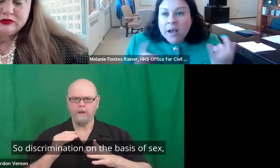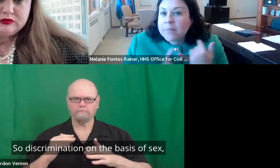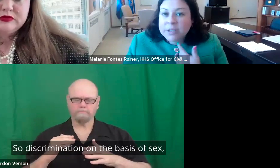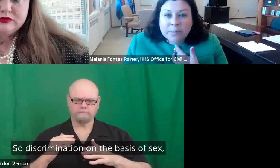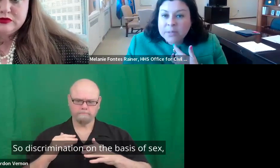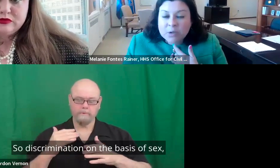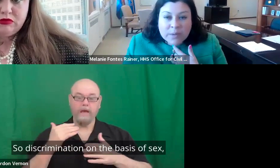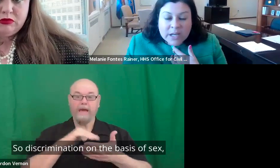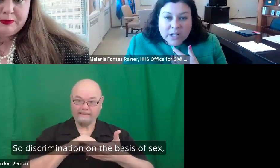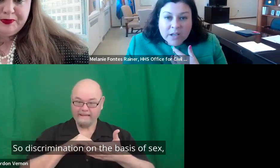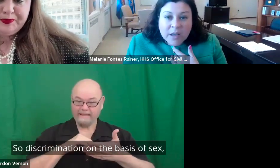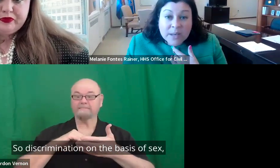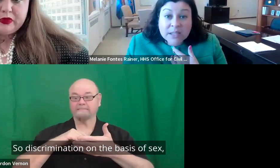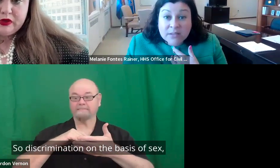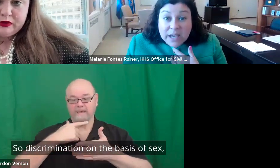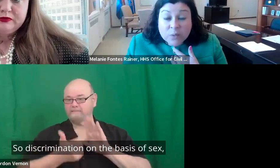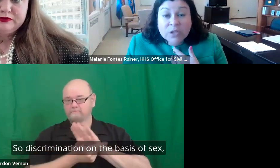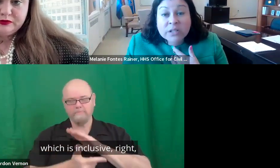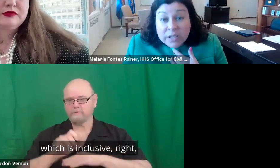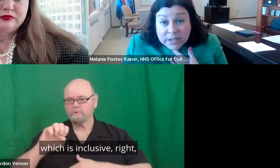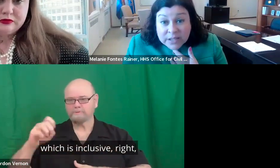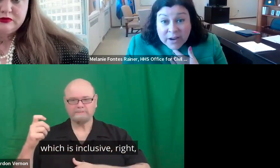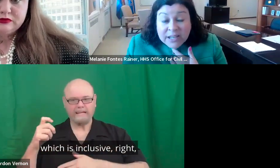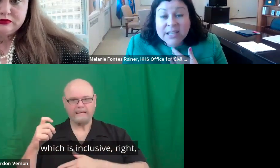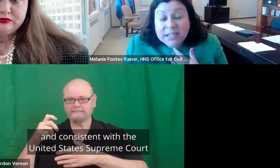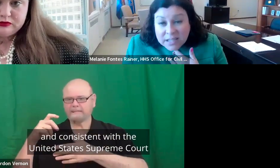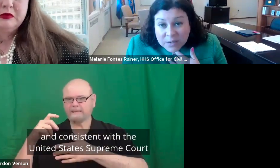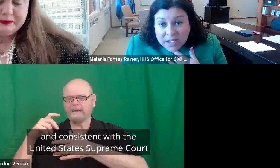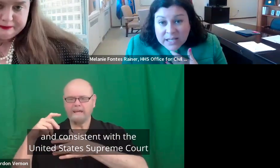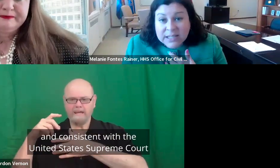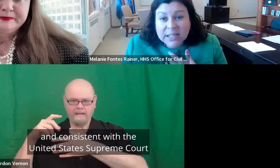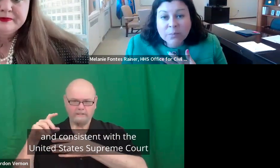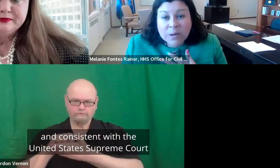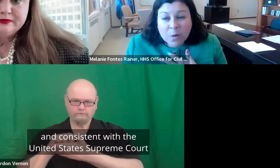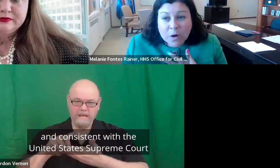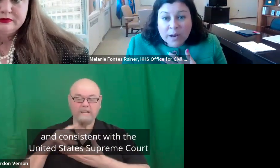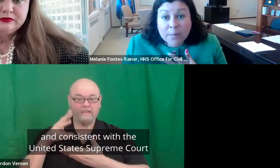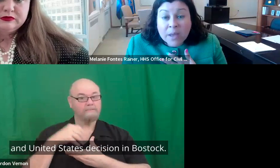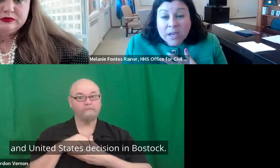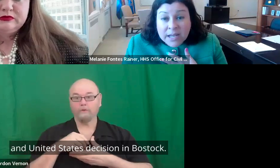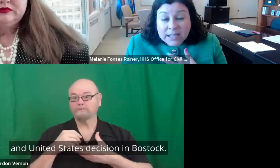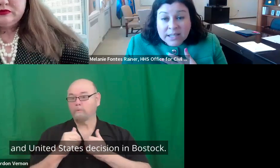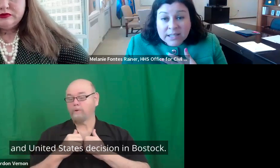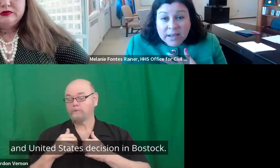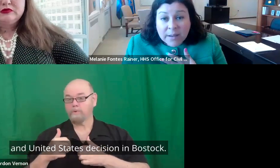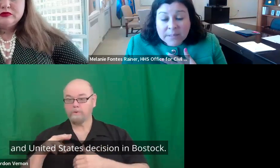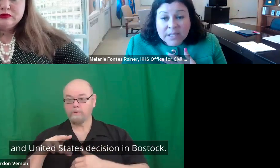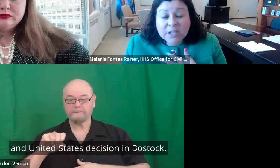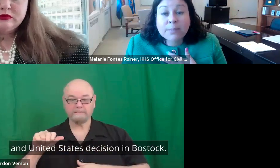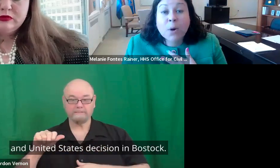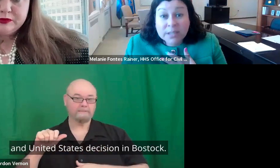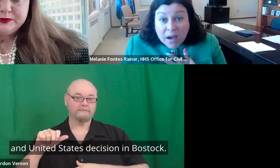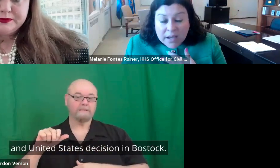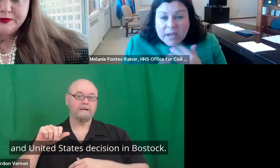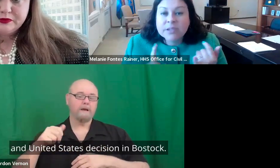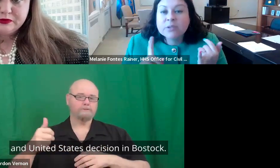So discrimination on the basis of sex, which is inclusive, right, and consistent with the United States Supreme Court and United States